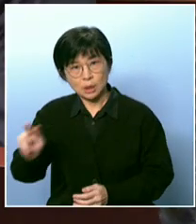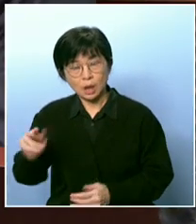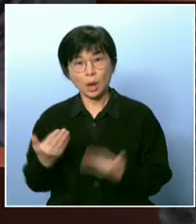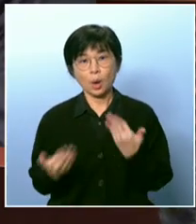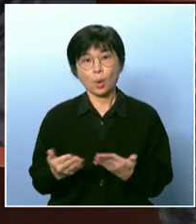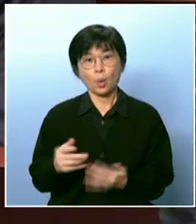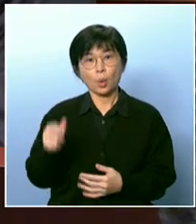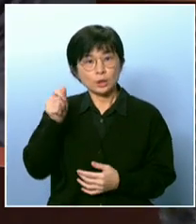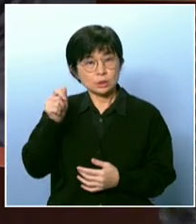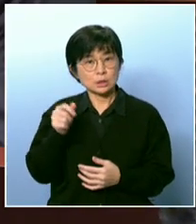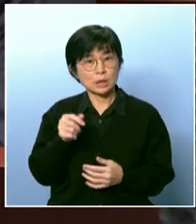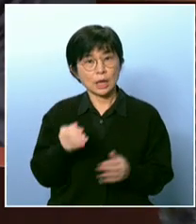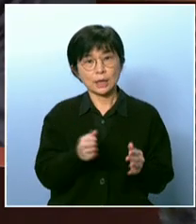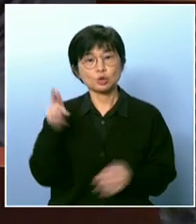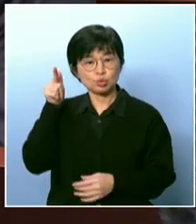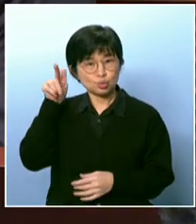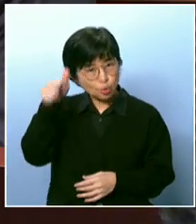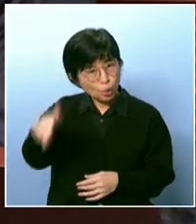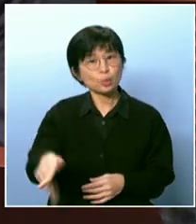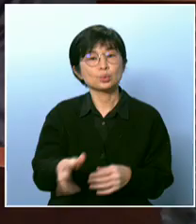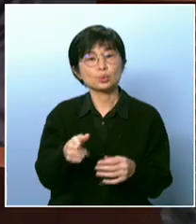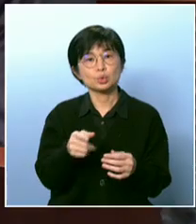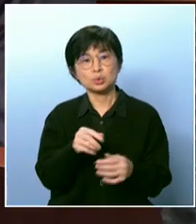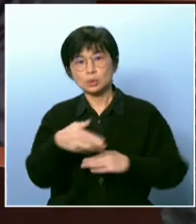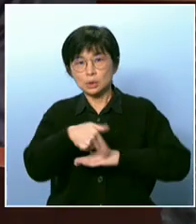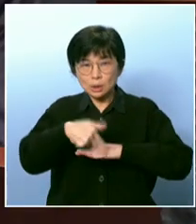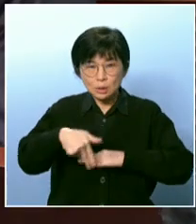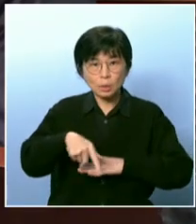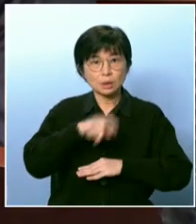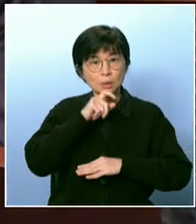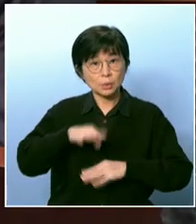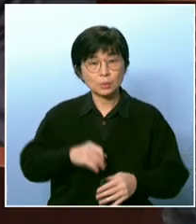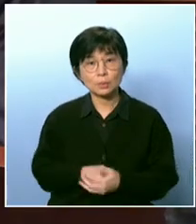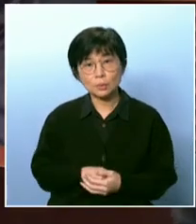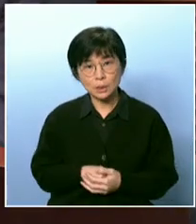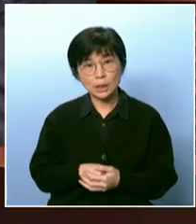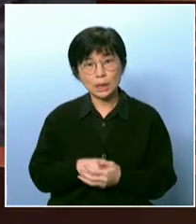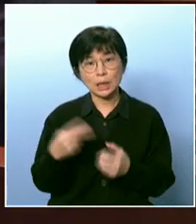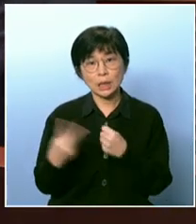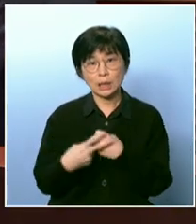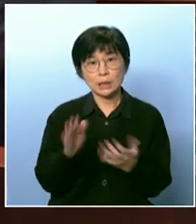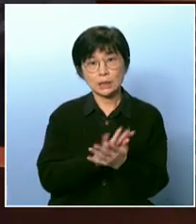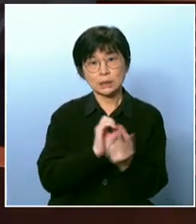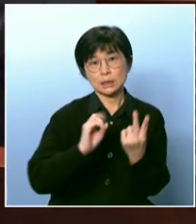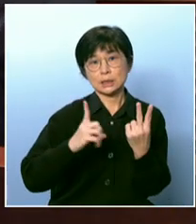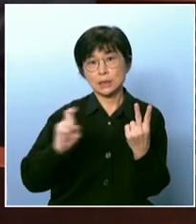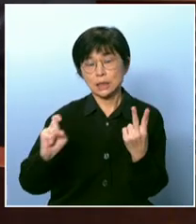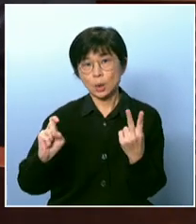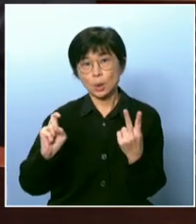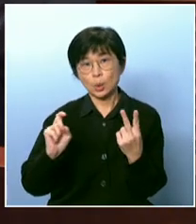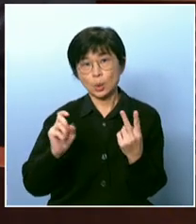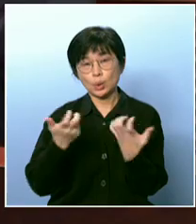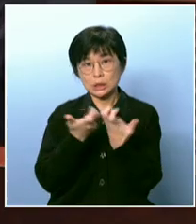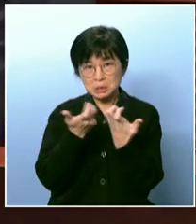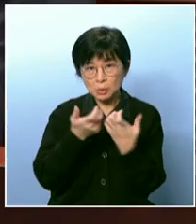in future, with funding, will there be recurring funding, or will we have some sort of a long-term review